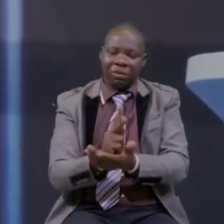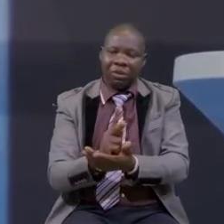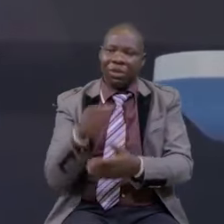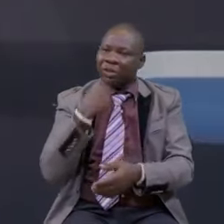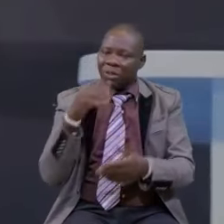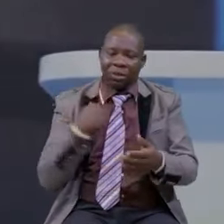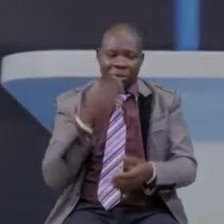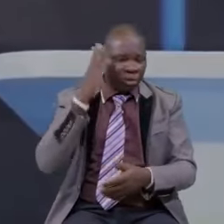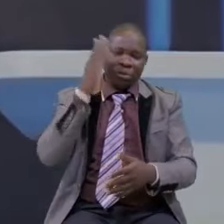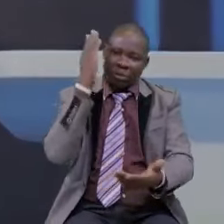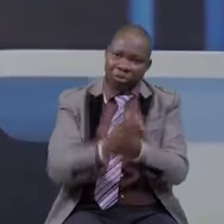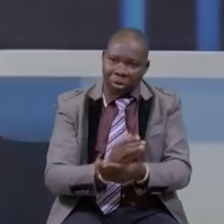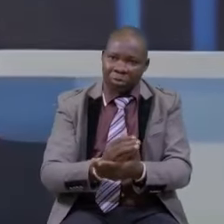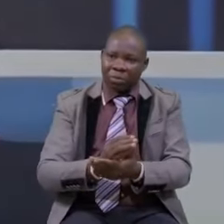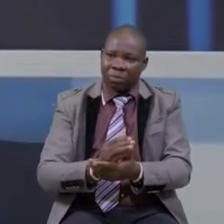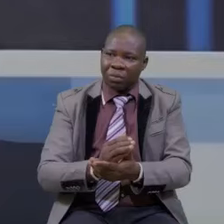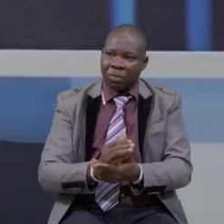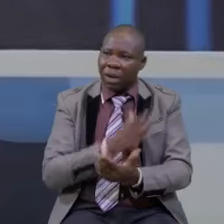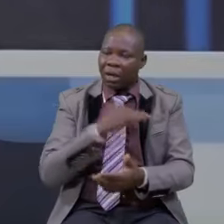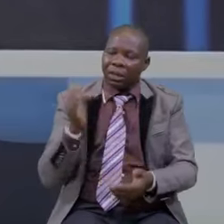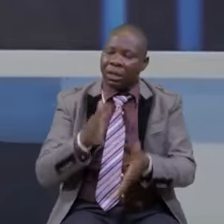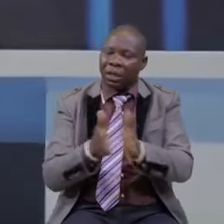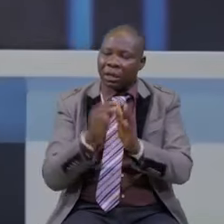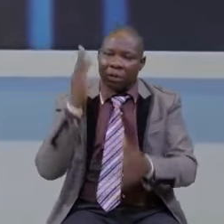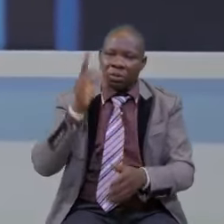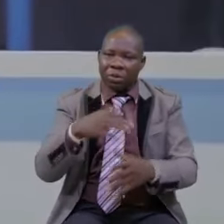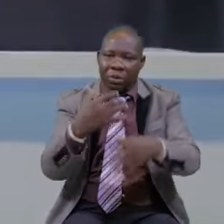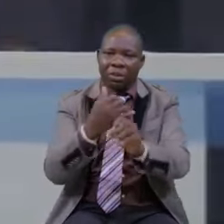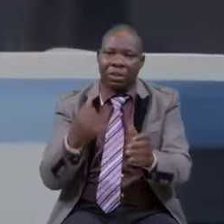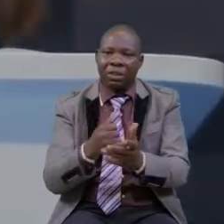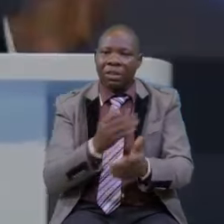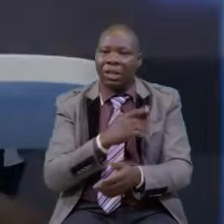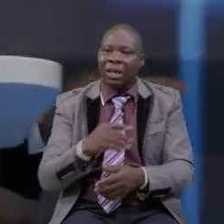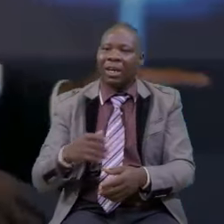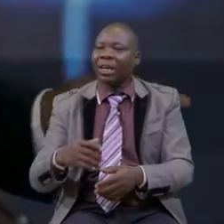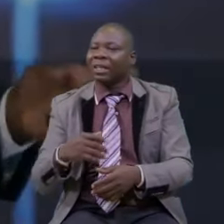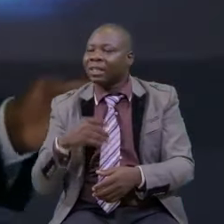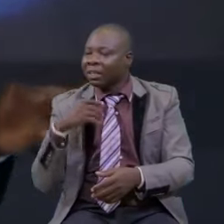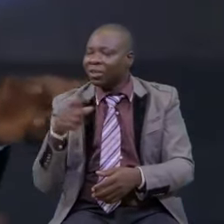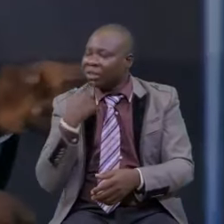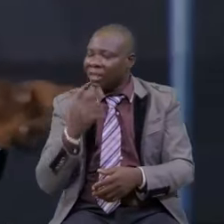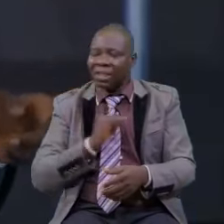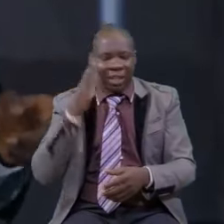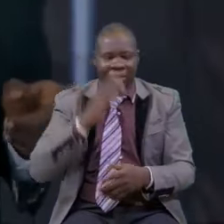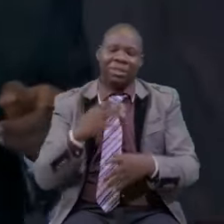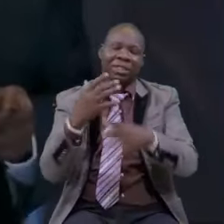say, would you take it? They say, okay, let me take it and I'll pray later about it.